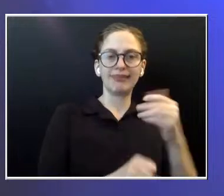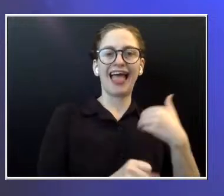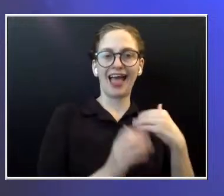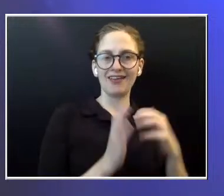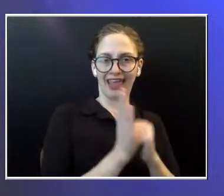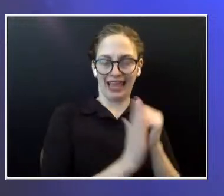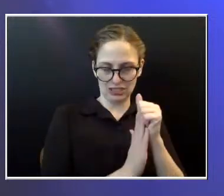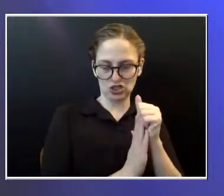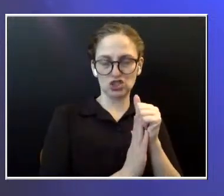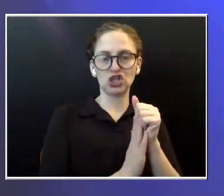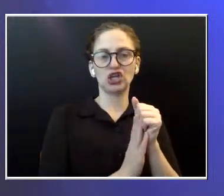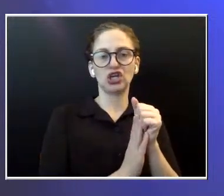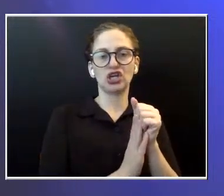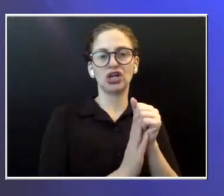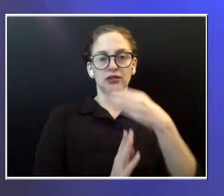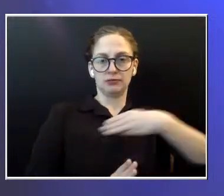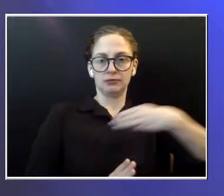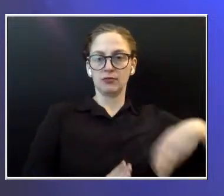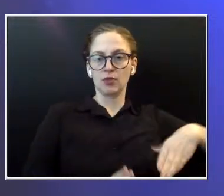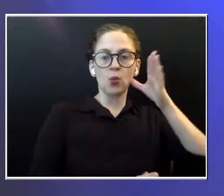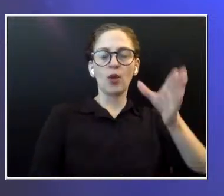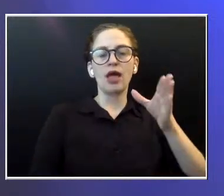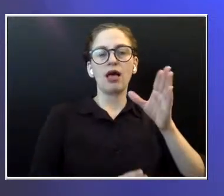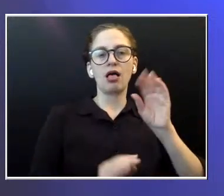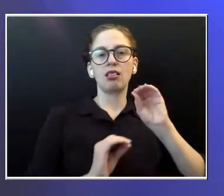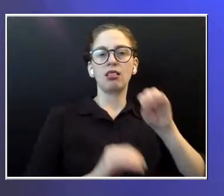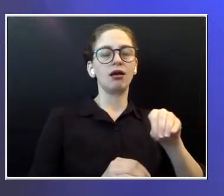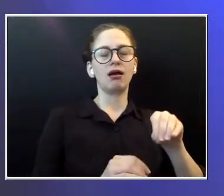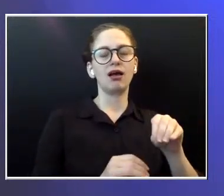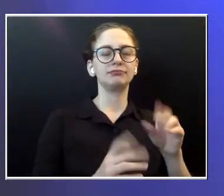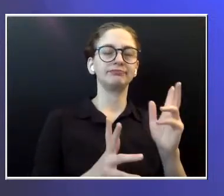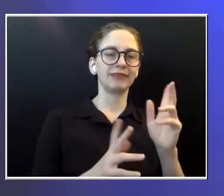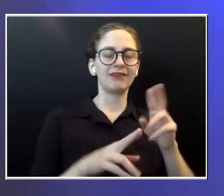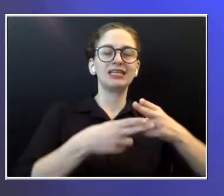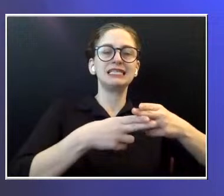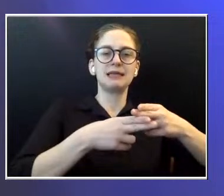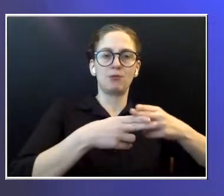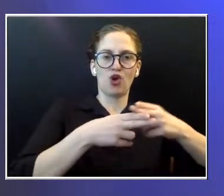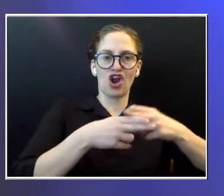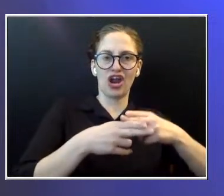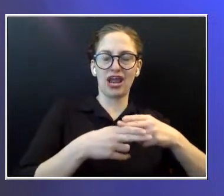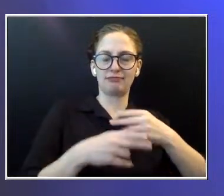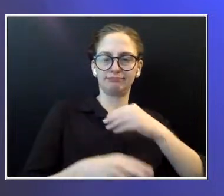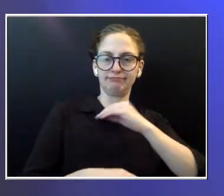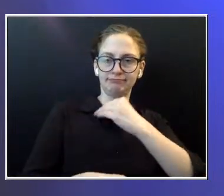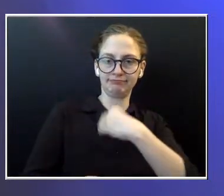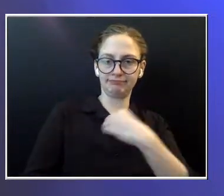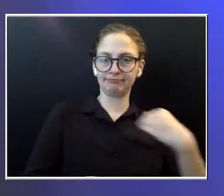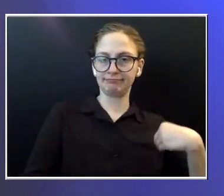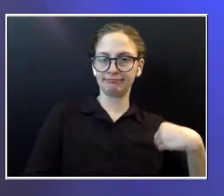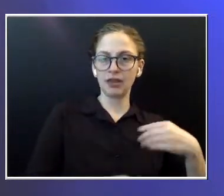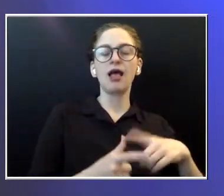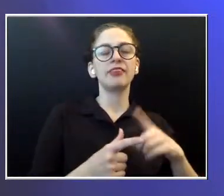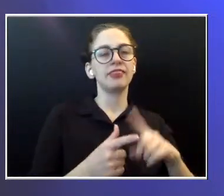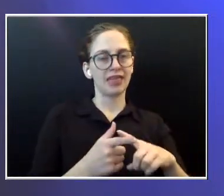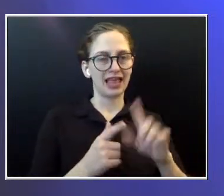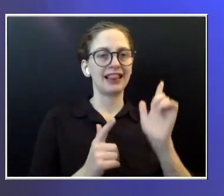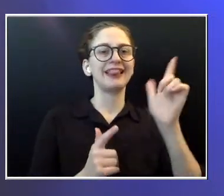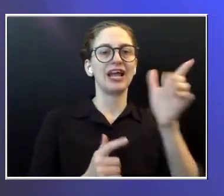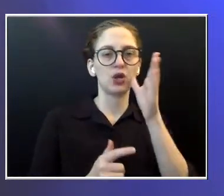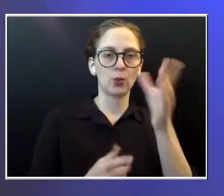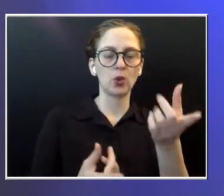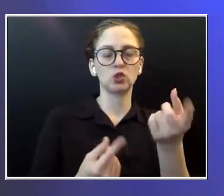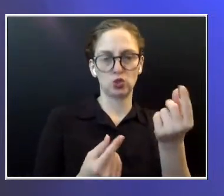treatments are done, they go back for their final reconstruction, which can be deep reconstruction. Otherwise, if it's for prophylaxis or